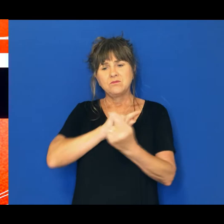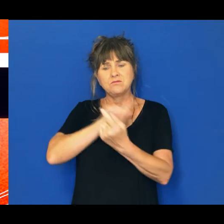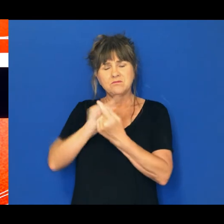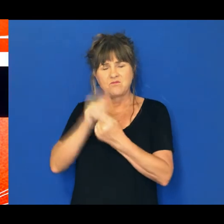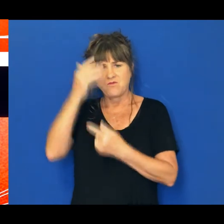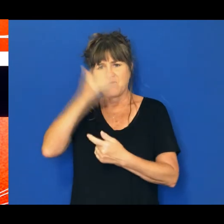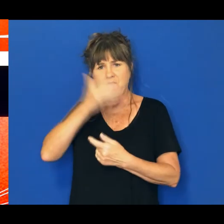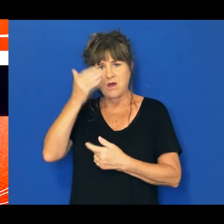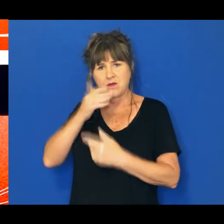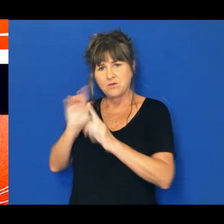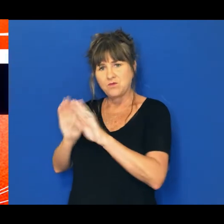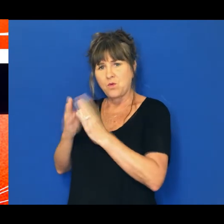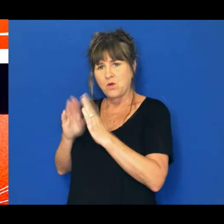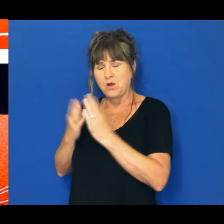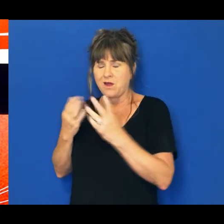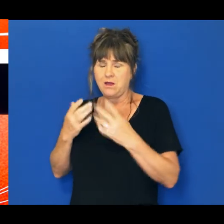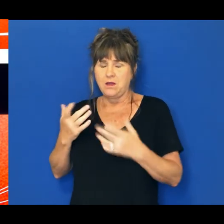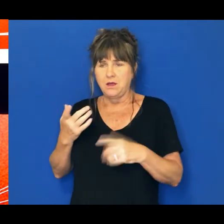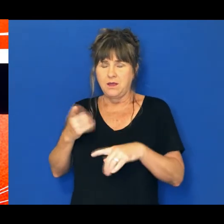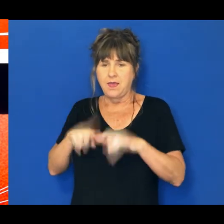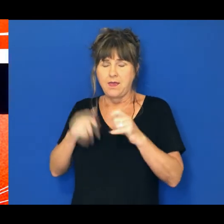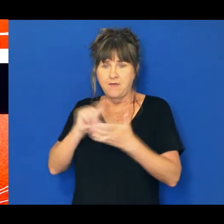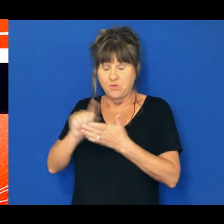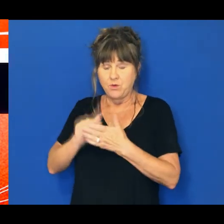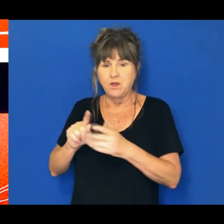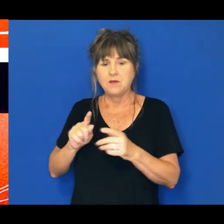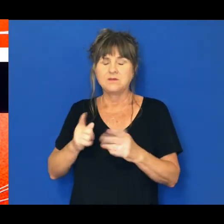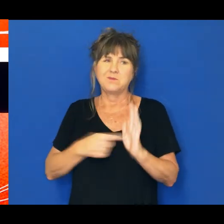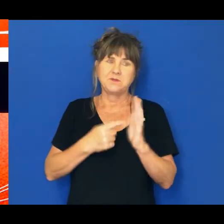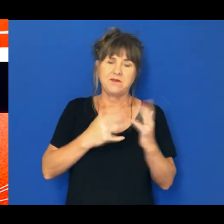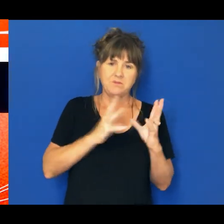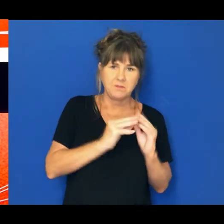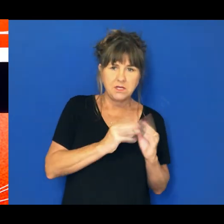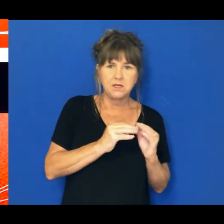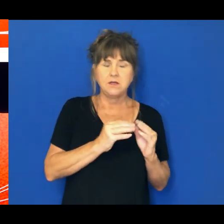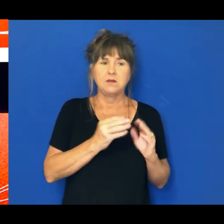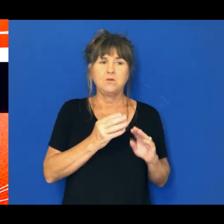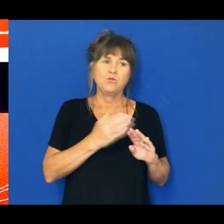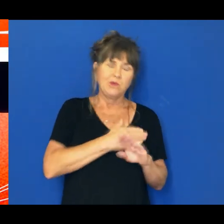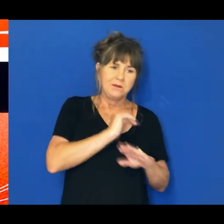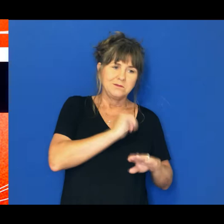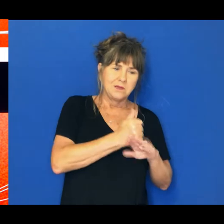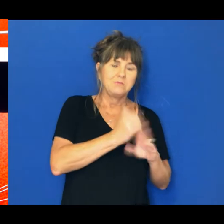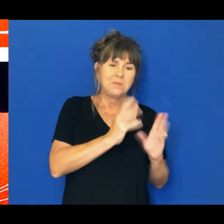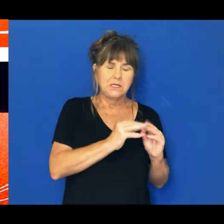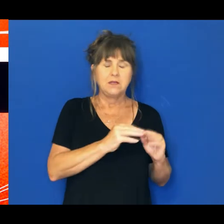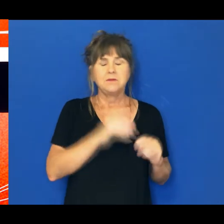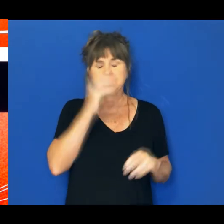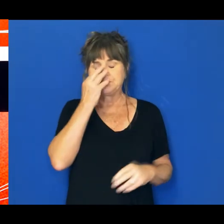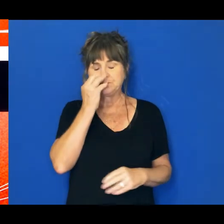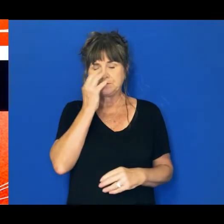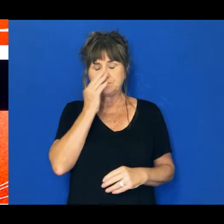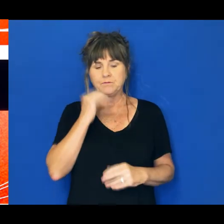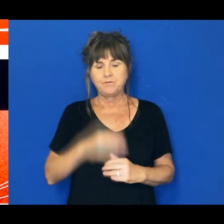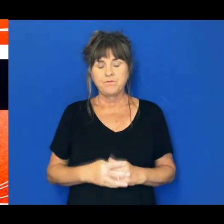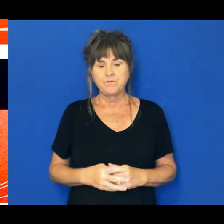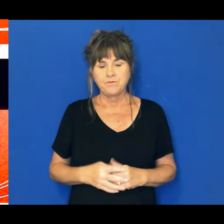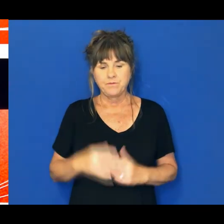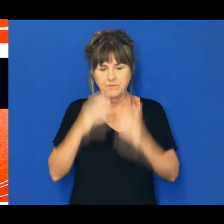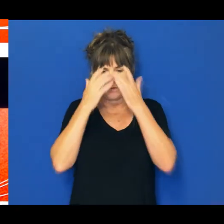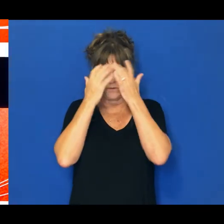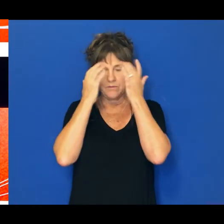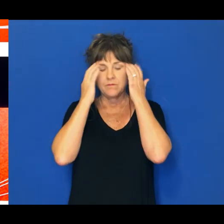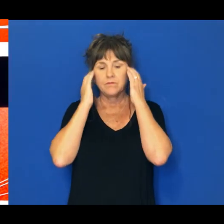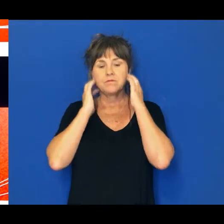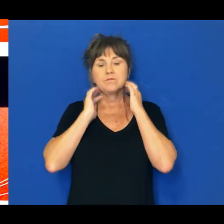but I'll do my best to get there. And oftentimes I'll have, you know, maybe a meeting with someone who we've already agreed that we're going to get together and pray or something or